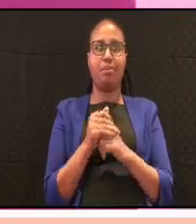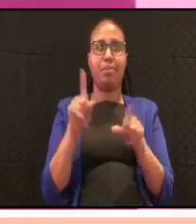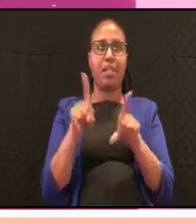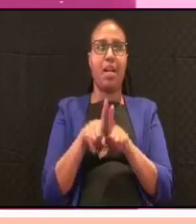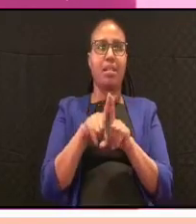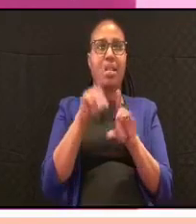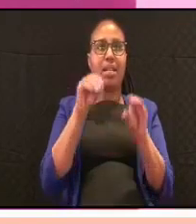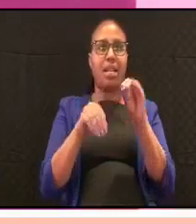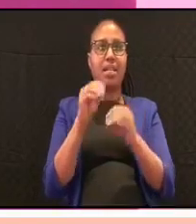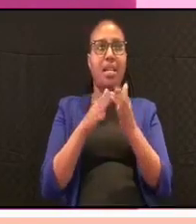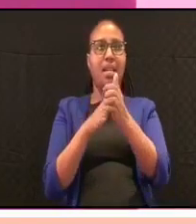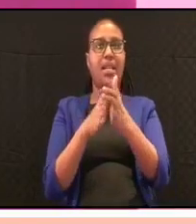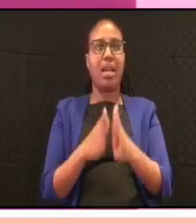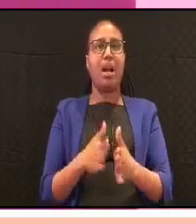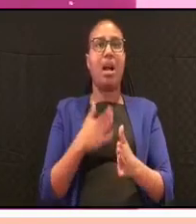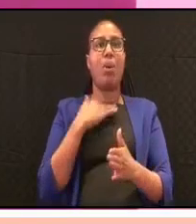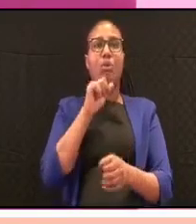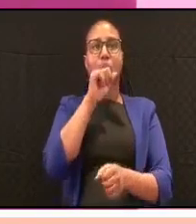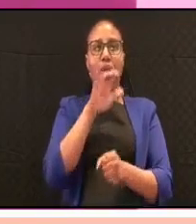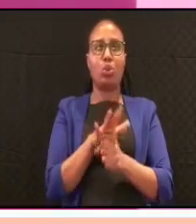As an elected leader, I want to assure you,